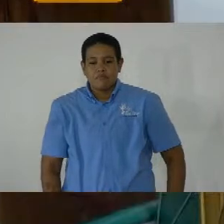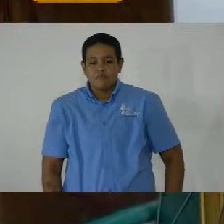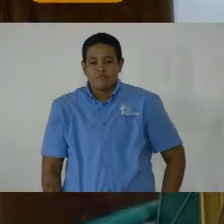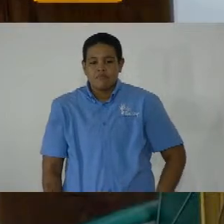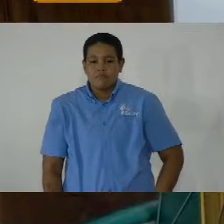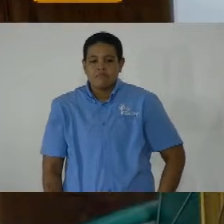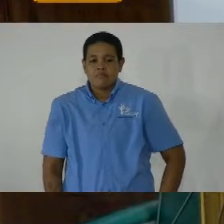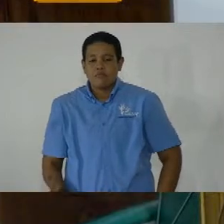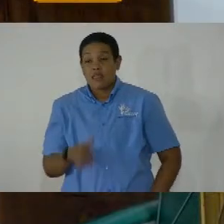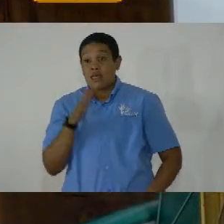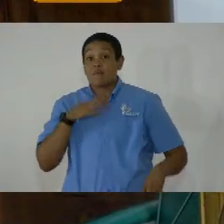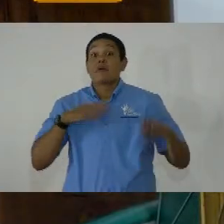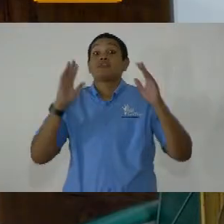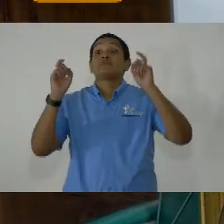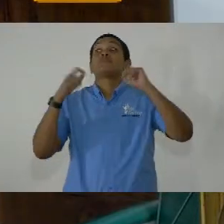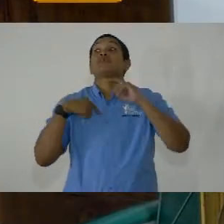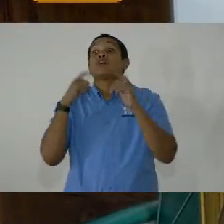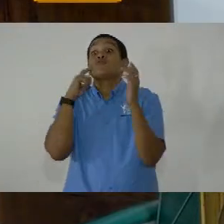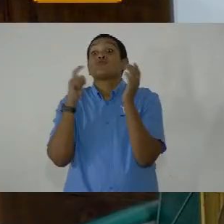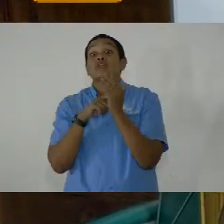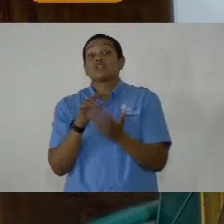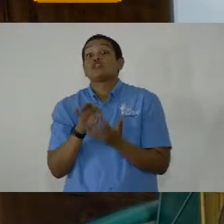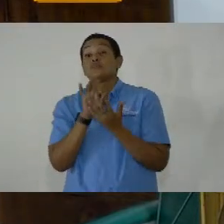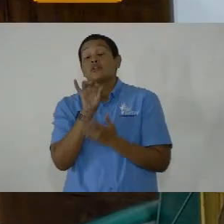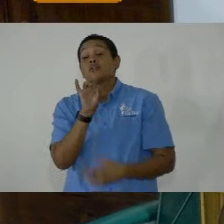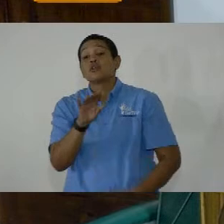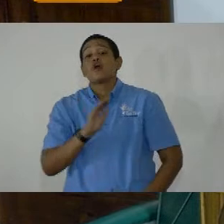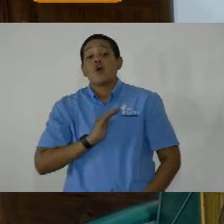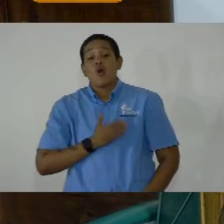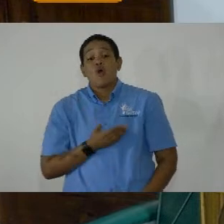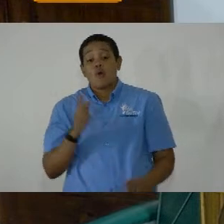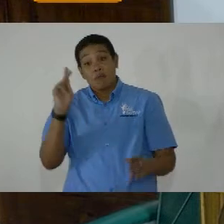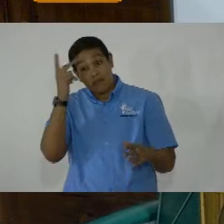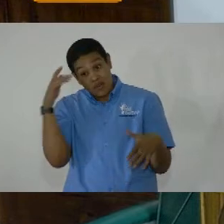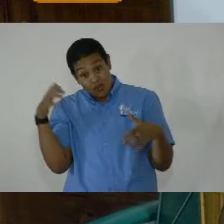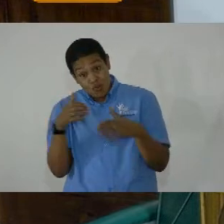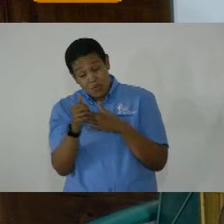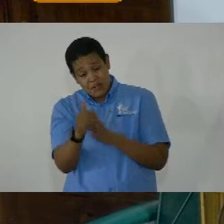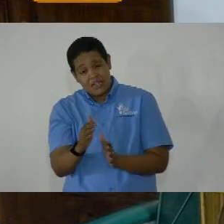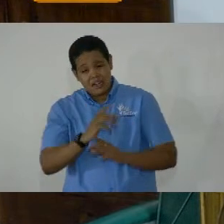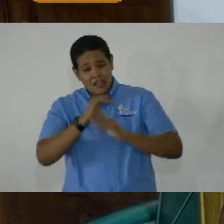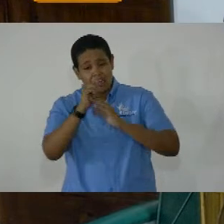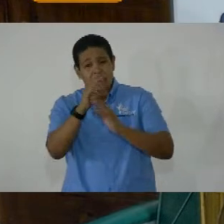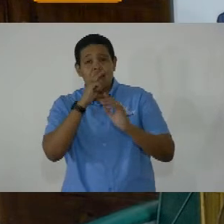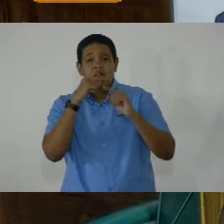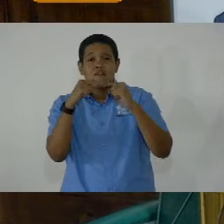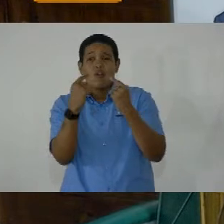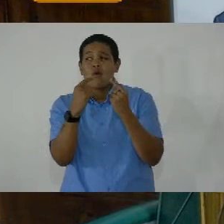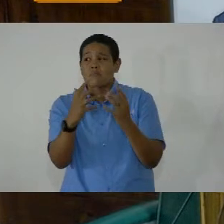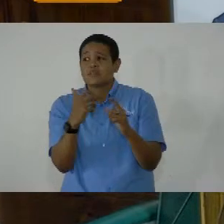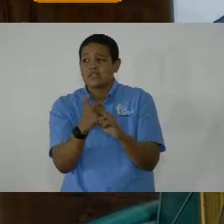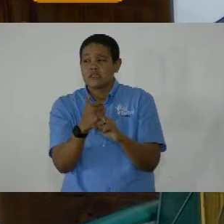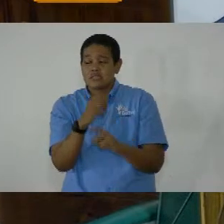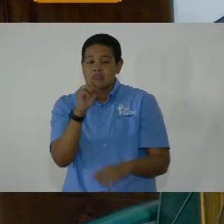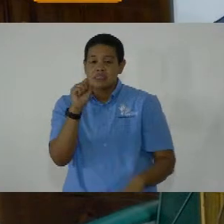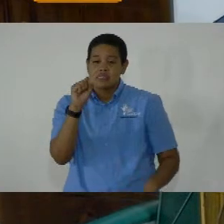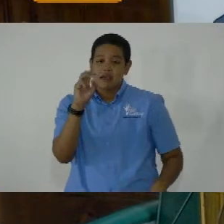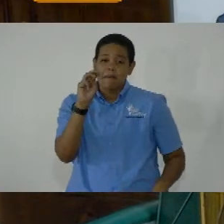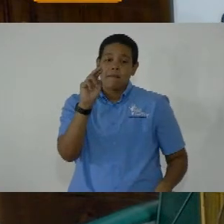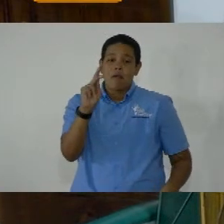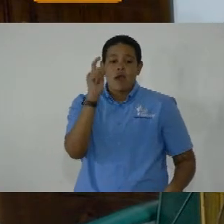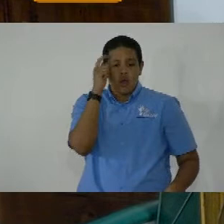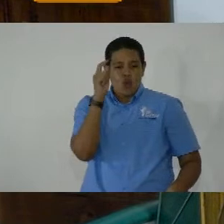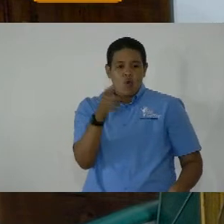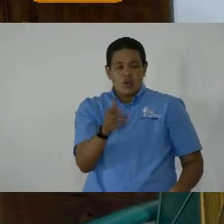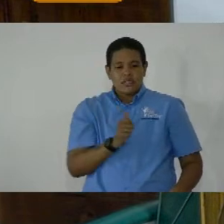I pay special recognition to our party leader, the leader of opposition, Mr. Mark Golding.